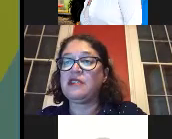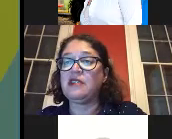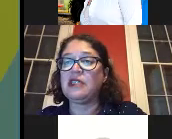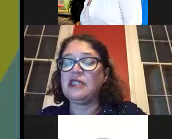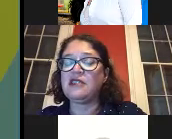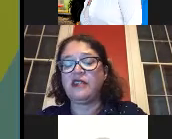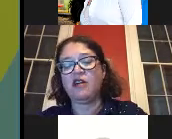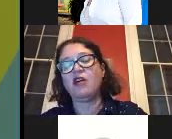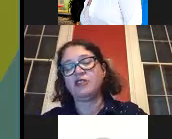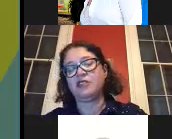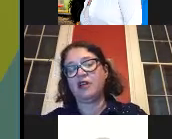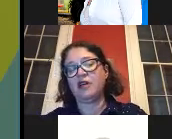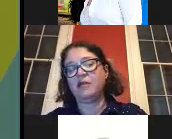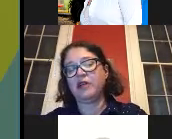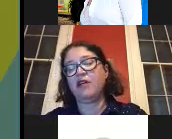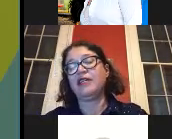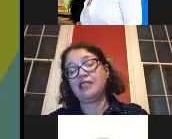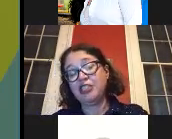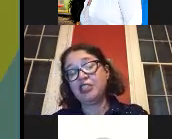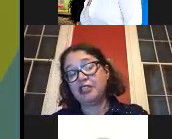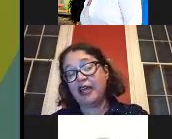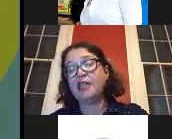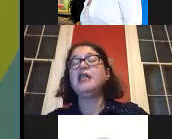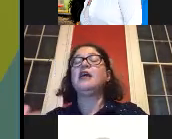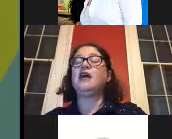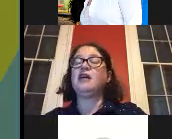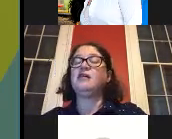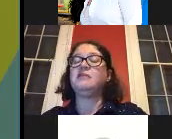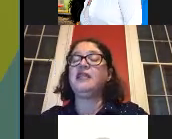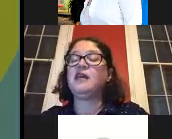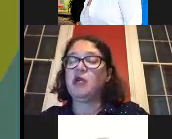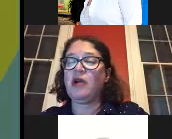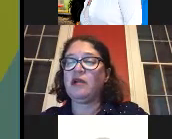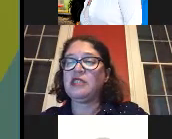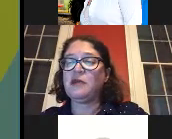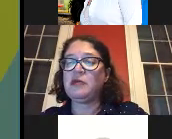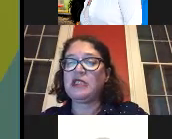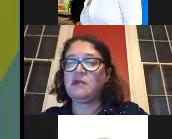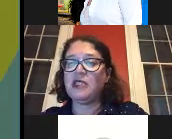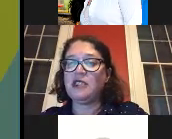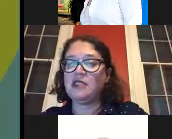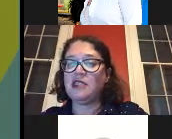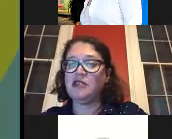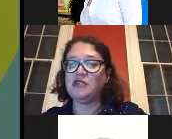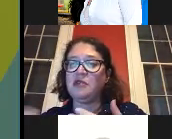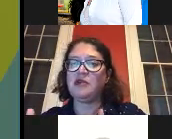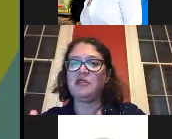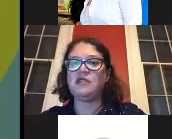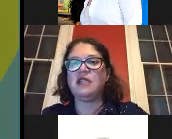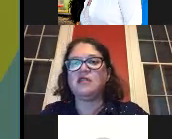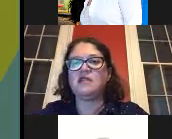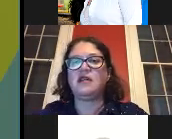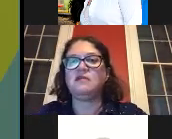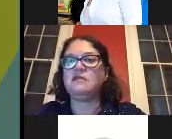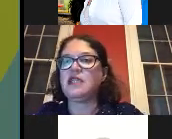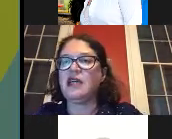pathways still exist. And there are in addition to that, income requirements for people with disabilities and seniors. So both of those